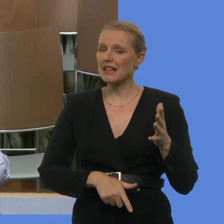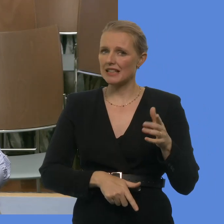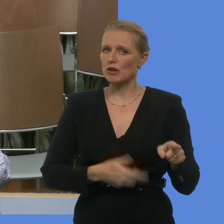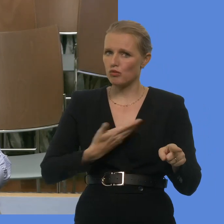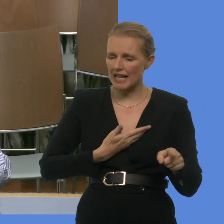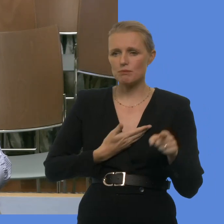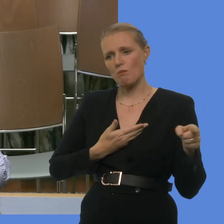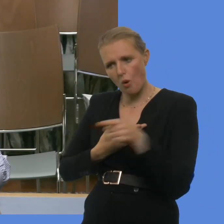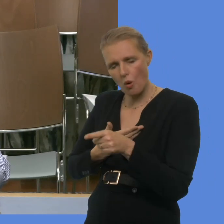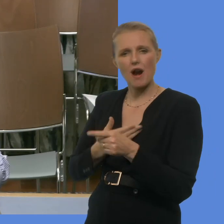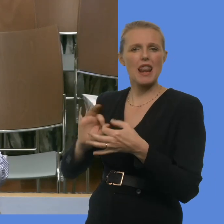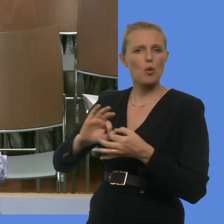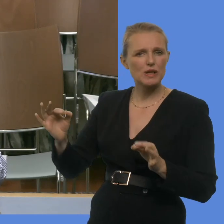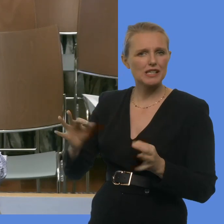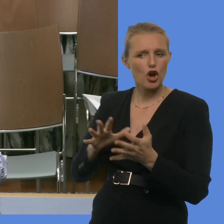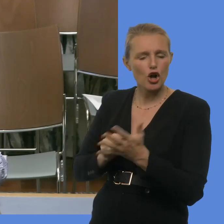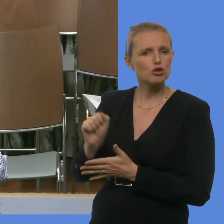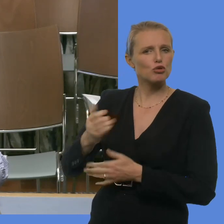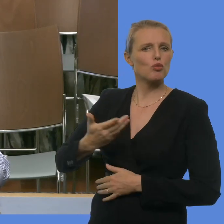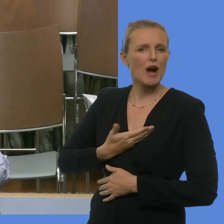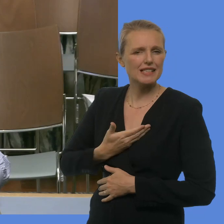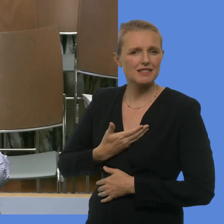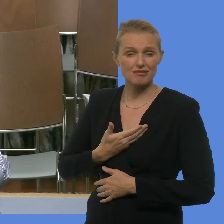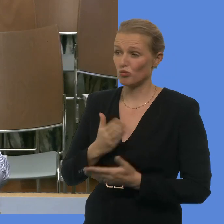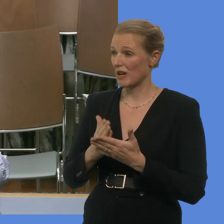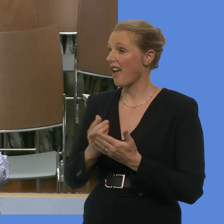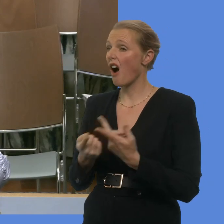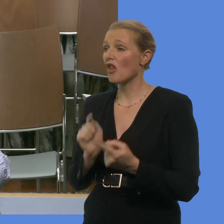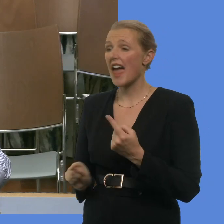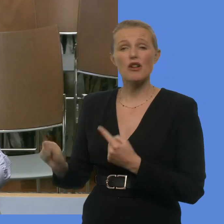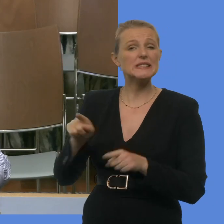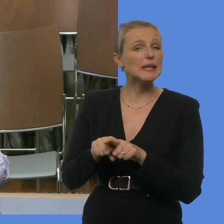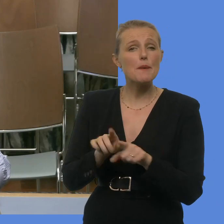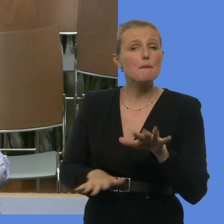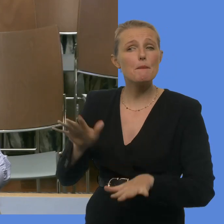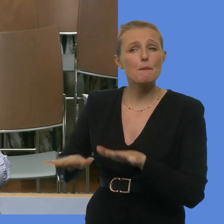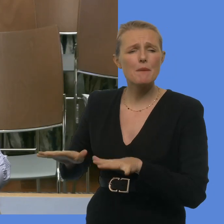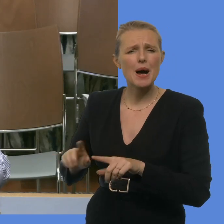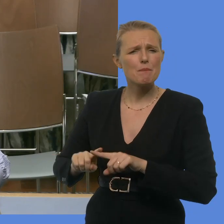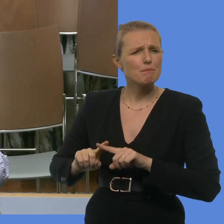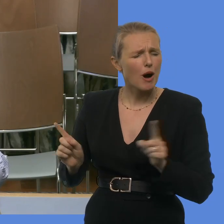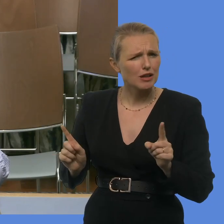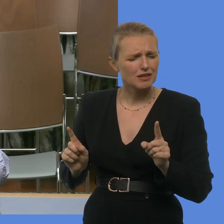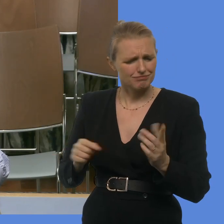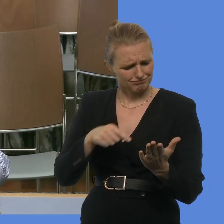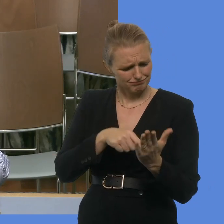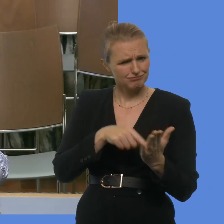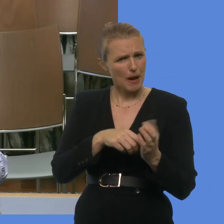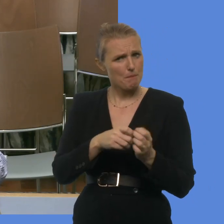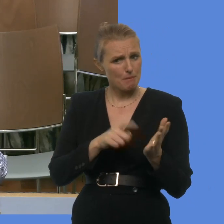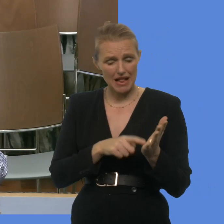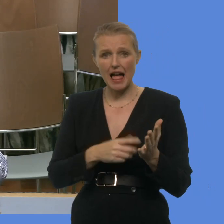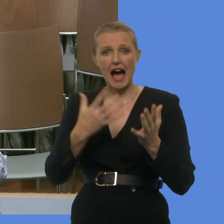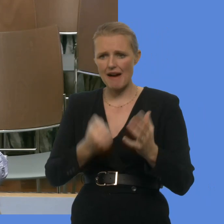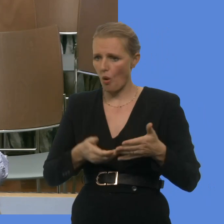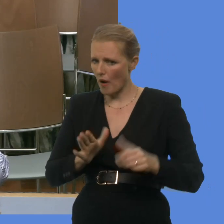rights, aligning Northern Ireland with best practices from neighbouring jurisdictions. However, the absence of enforcement mechanisms